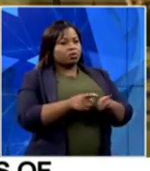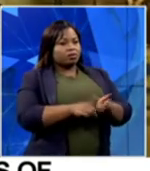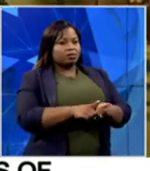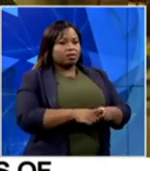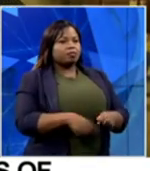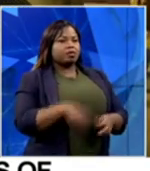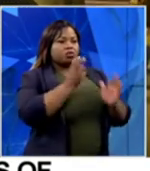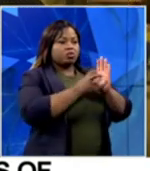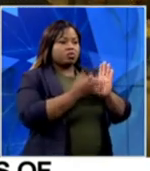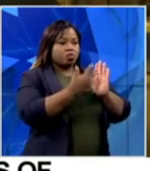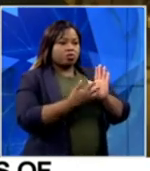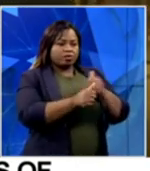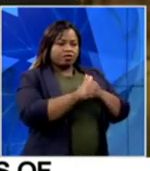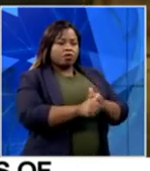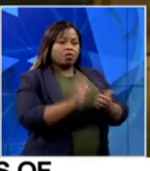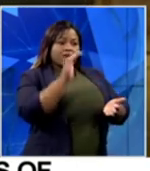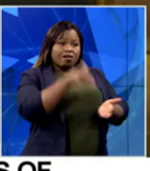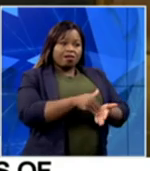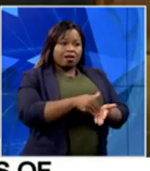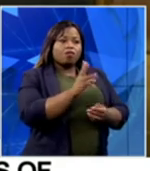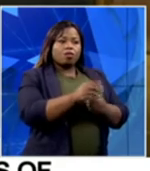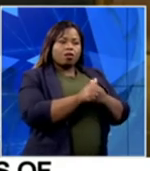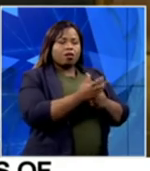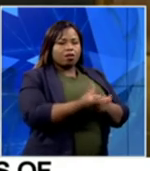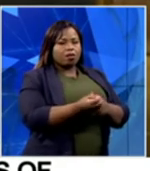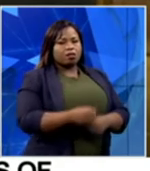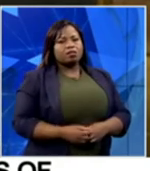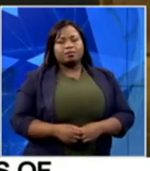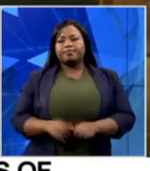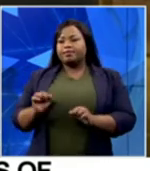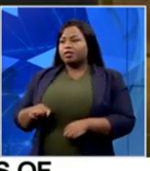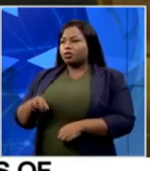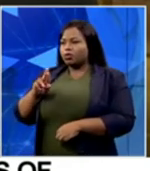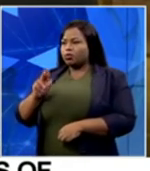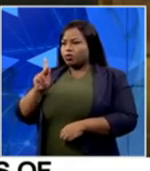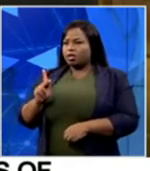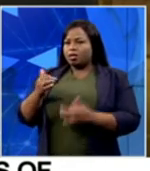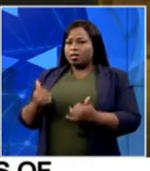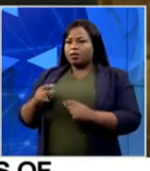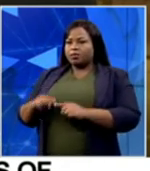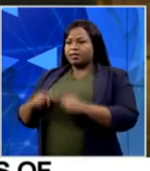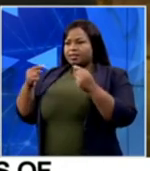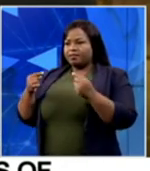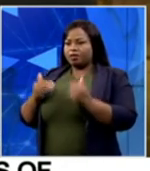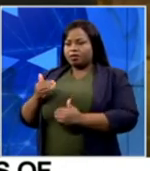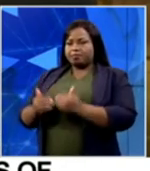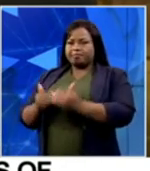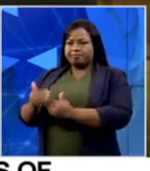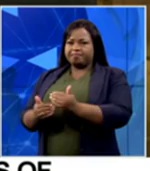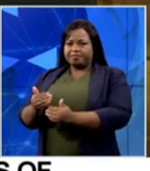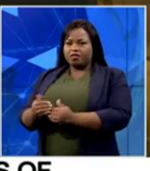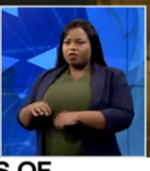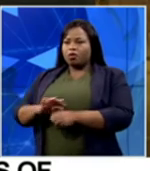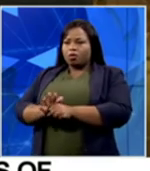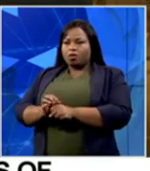to when they get into the UK as well. Well, the UK is at a different stage in the progress of